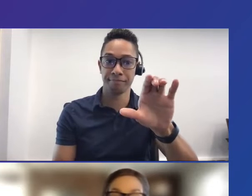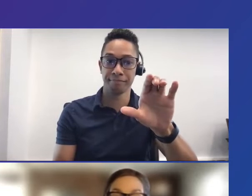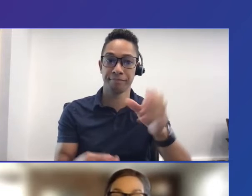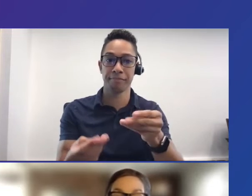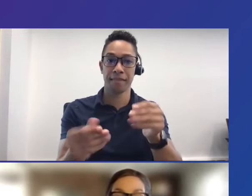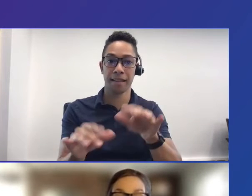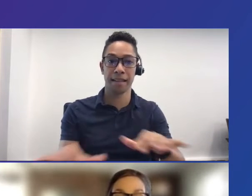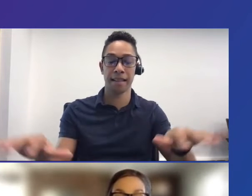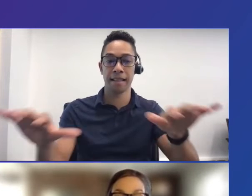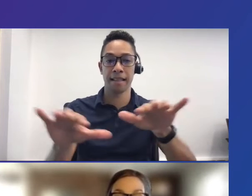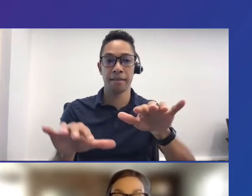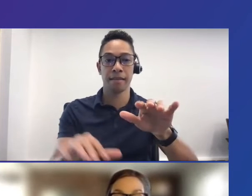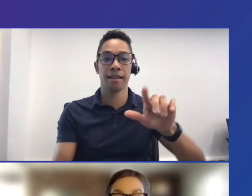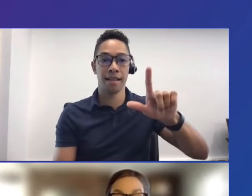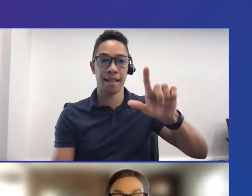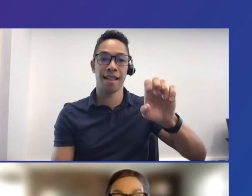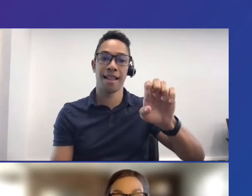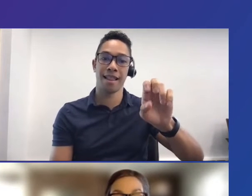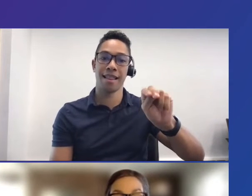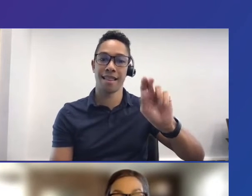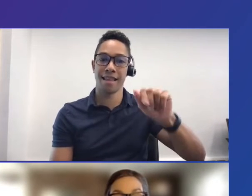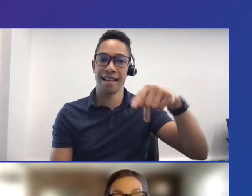the Munsee Lenape,